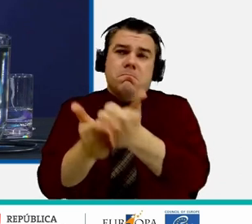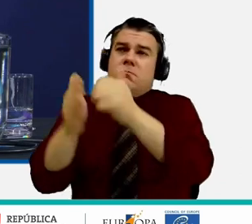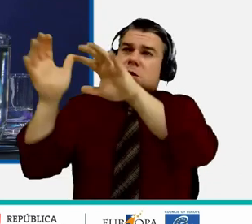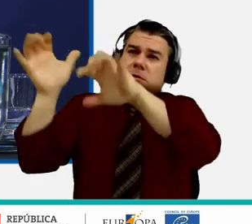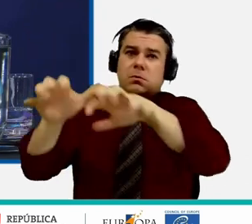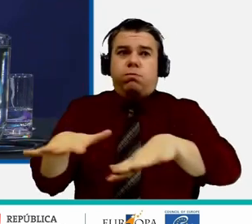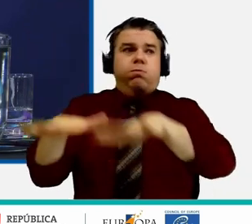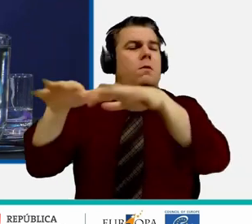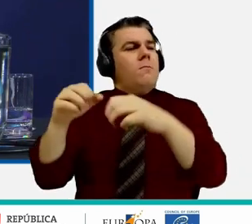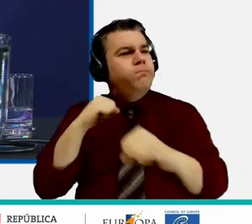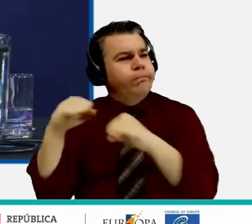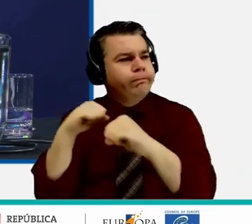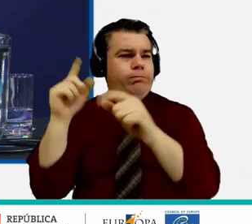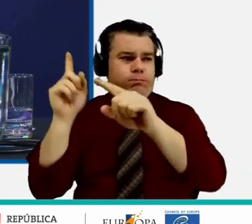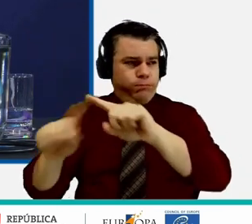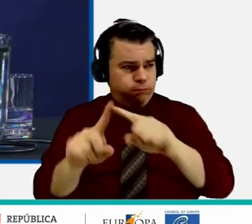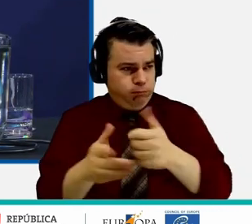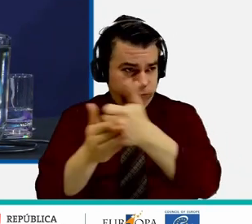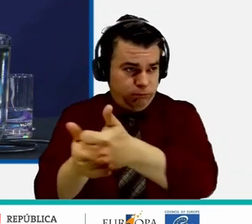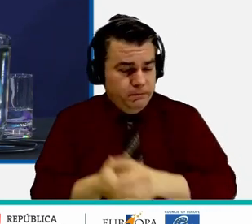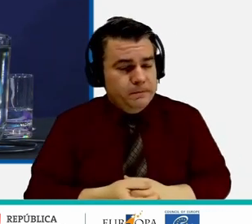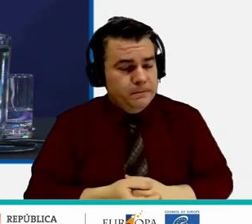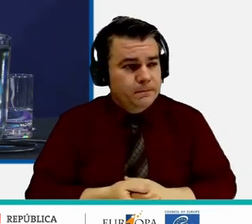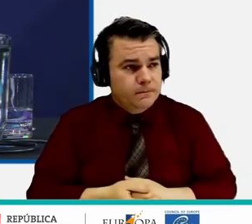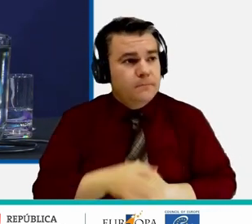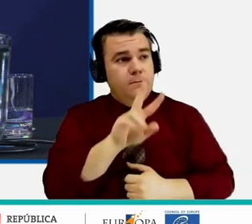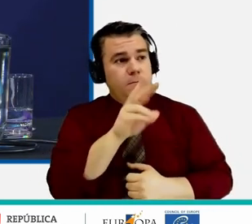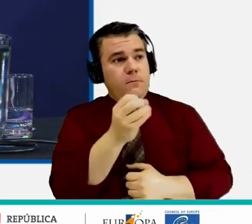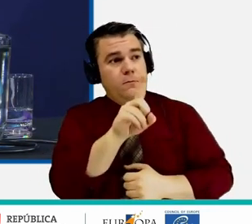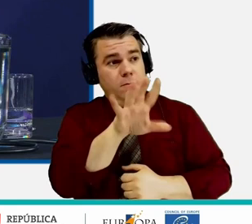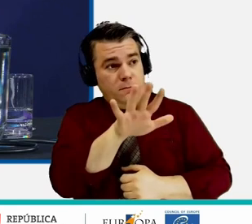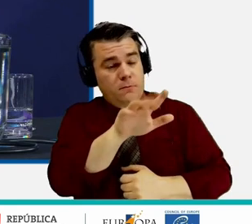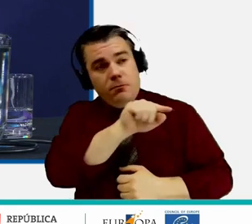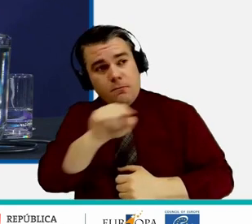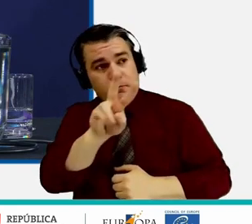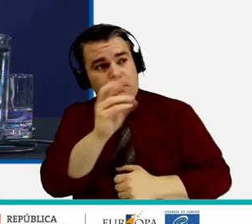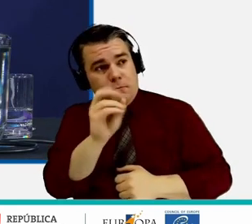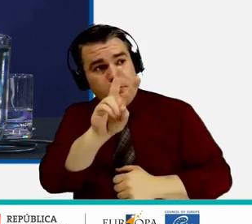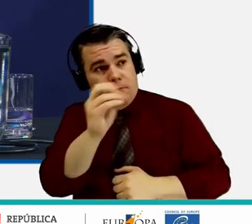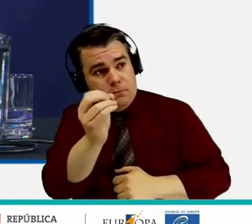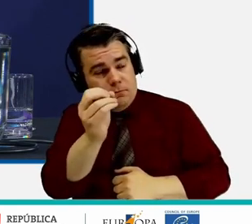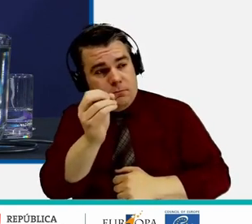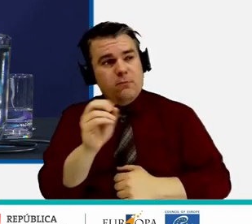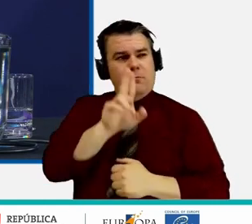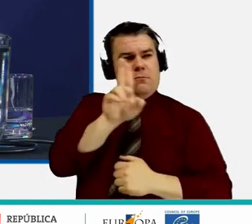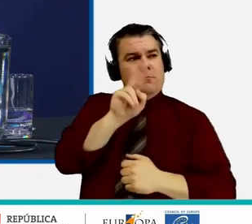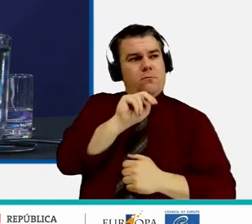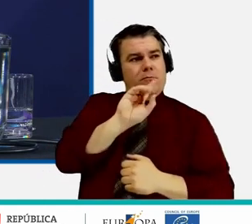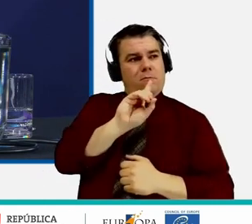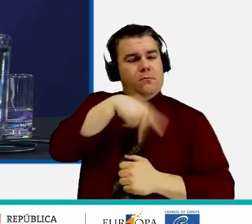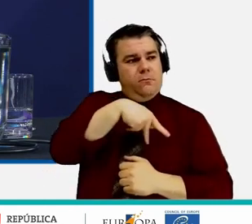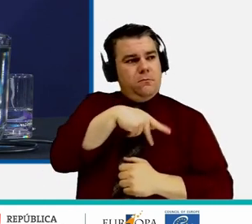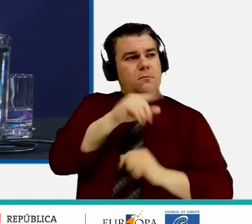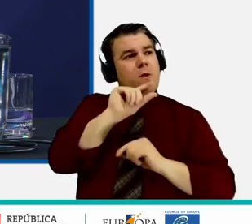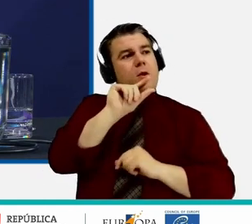faced. From 2015 to 2020, with the support of UNDP and the Global Fund,